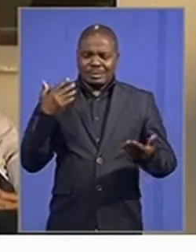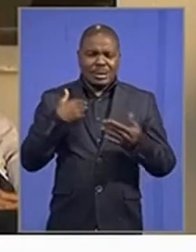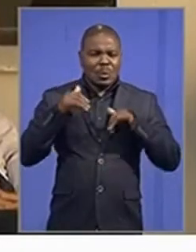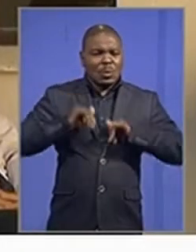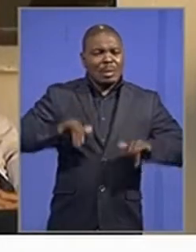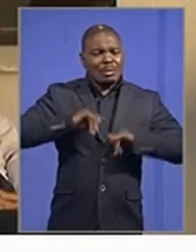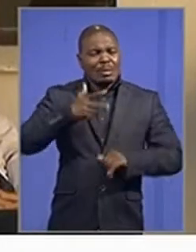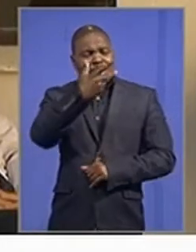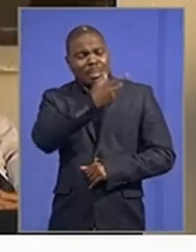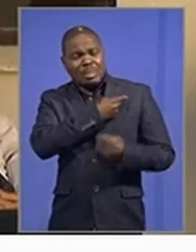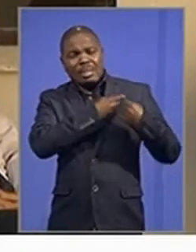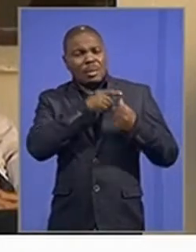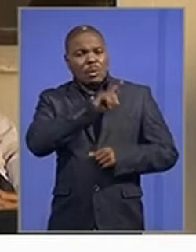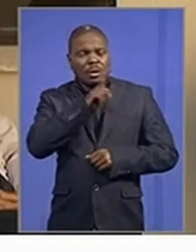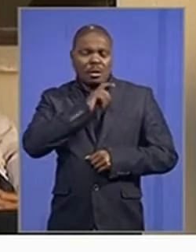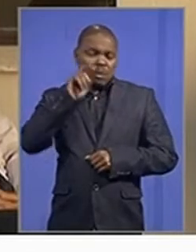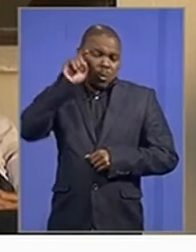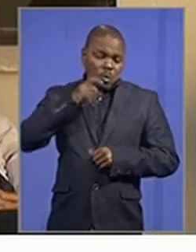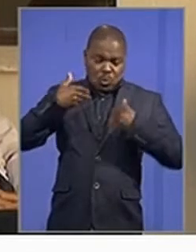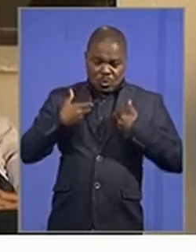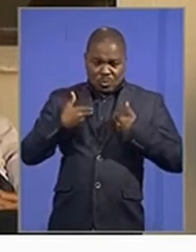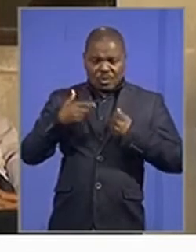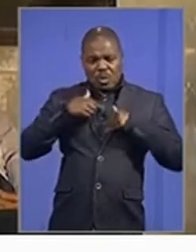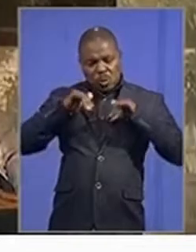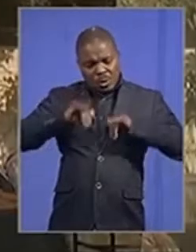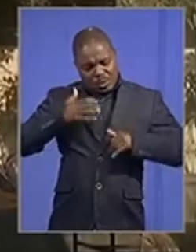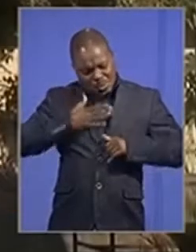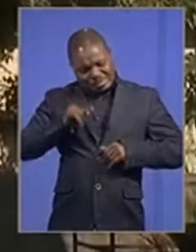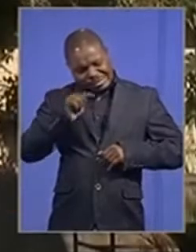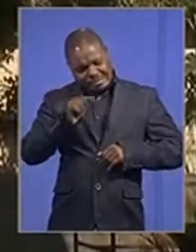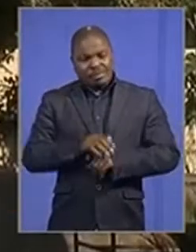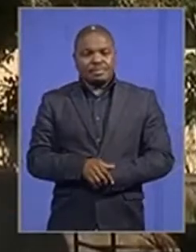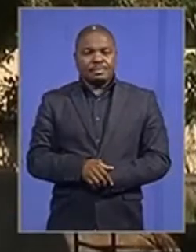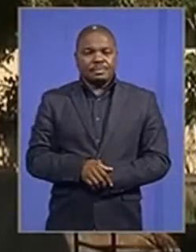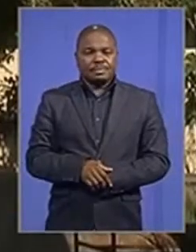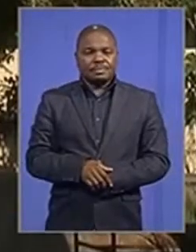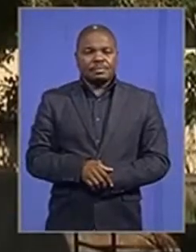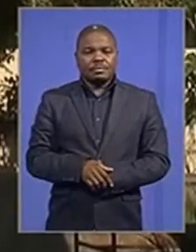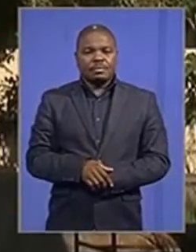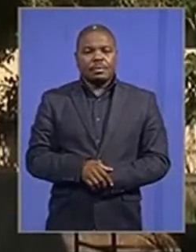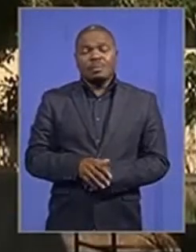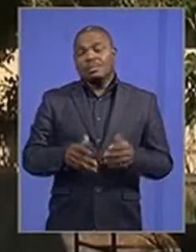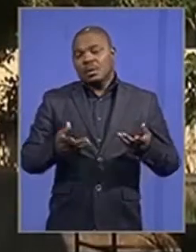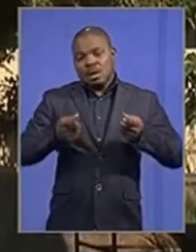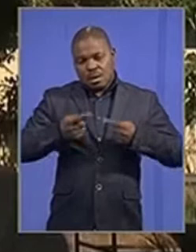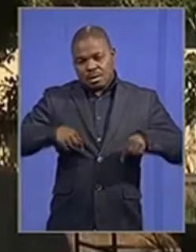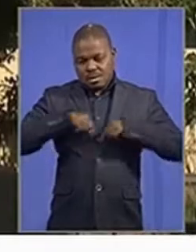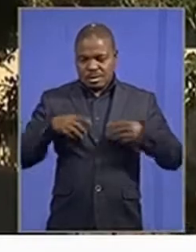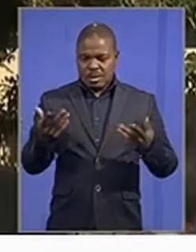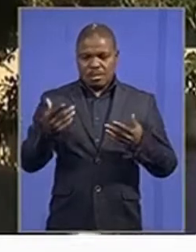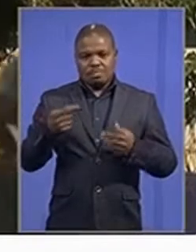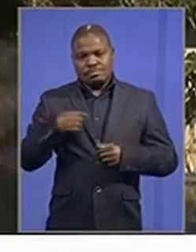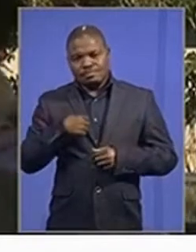menyento e gonne rona batho ba bagolo re emetse thata. We are not yet rid